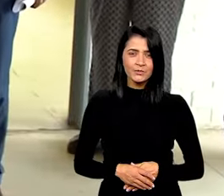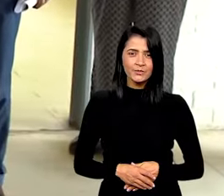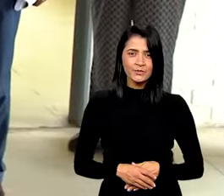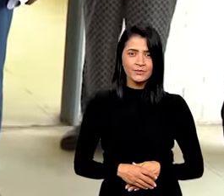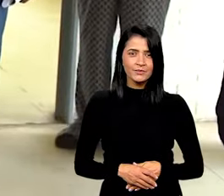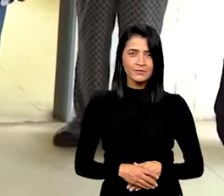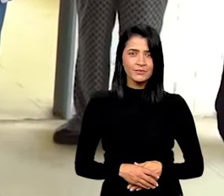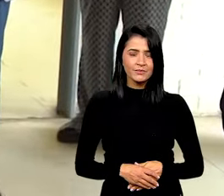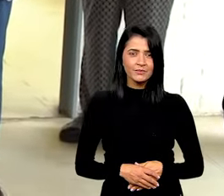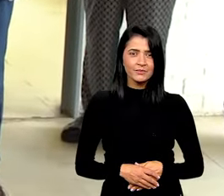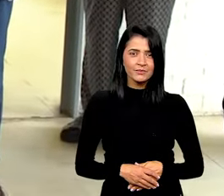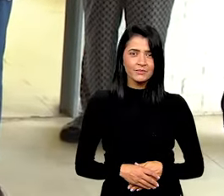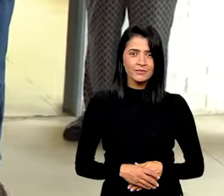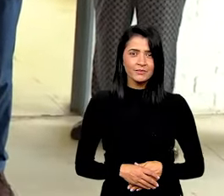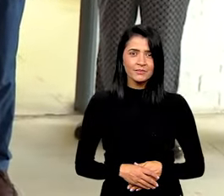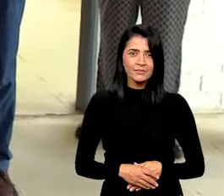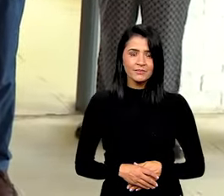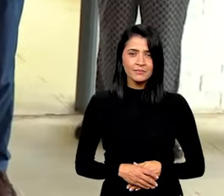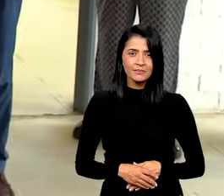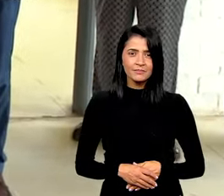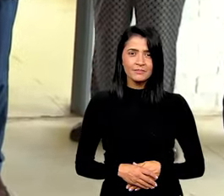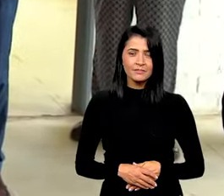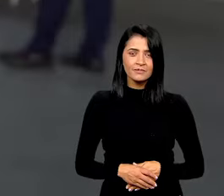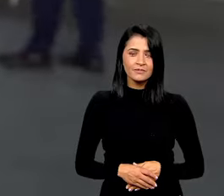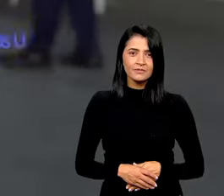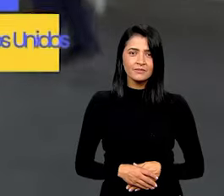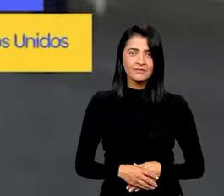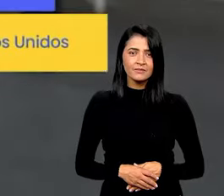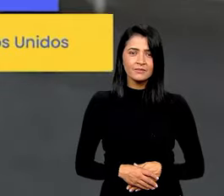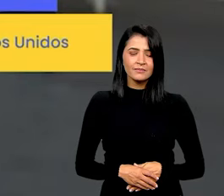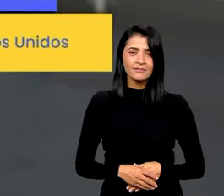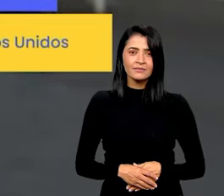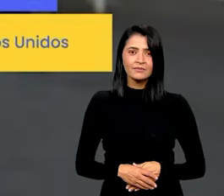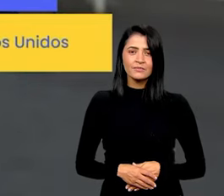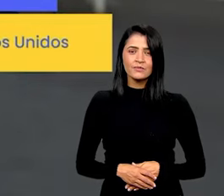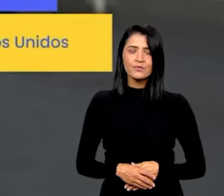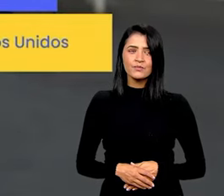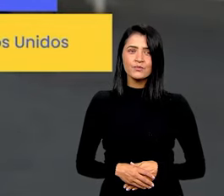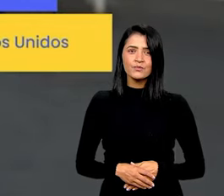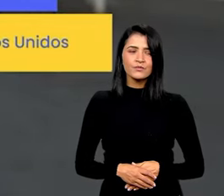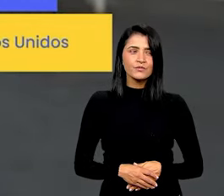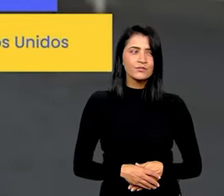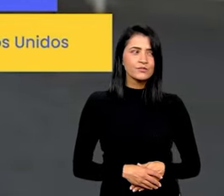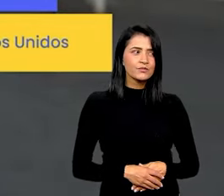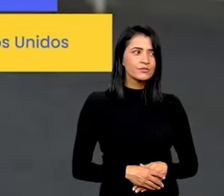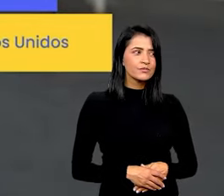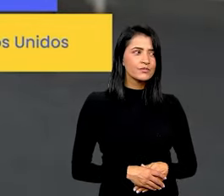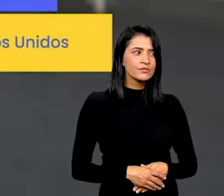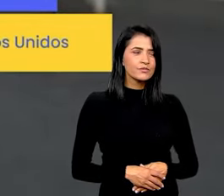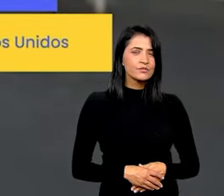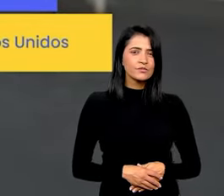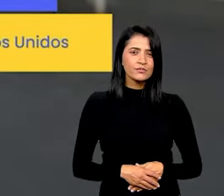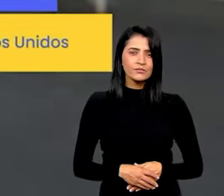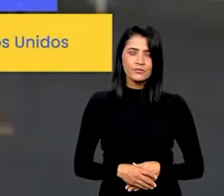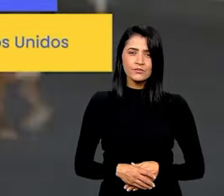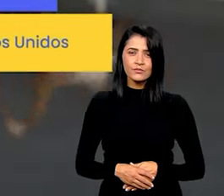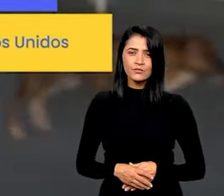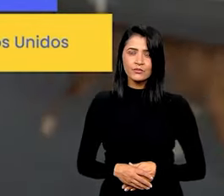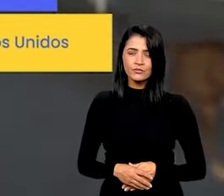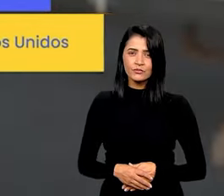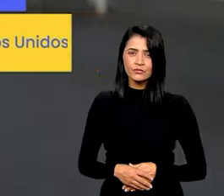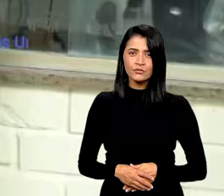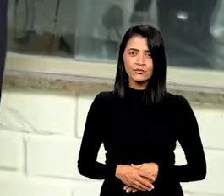model for all the developing countries. It was a great visit. Really appreciated learning more about